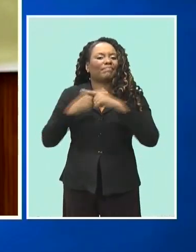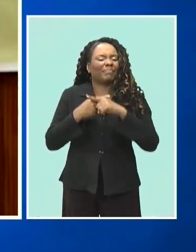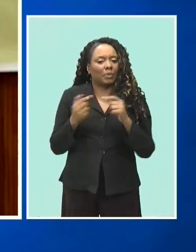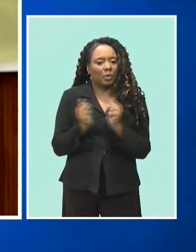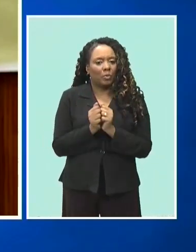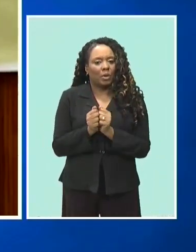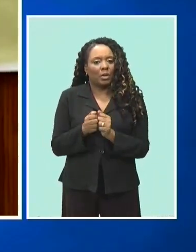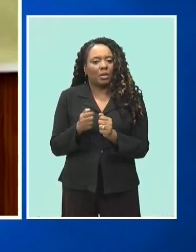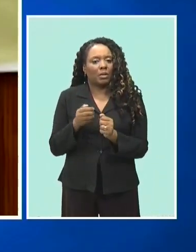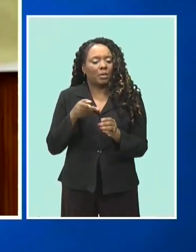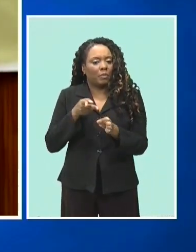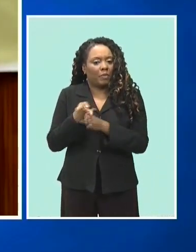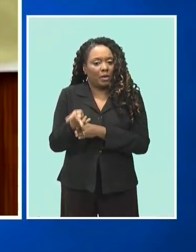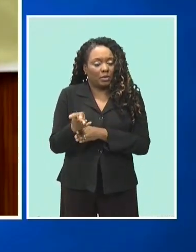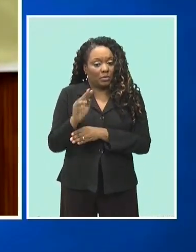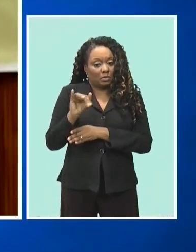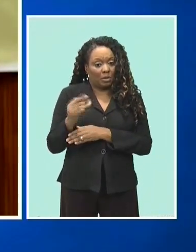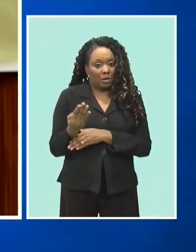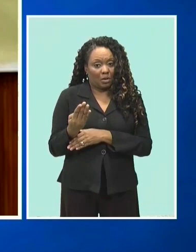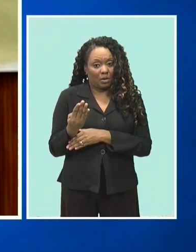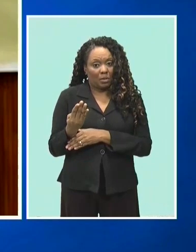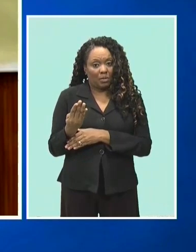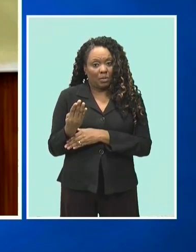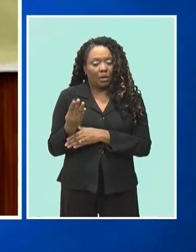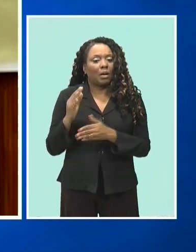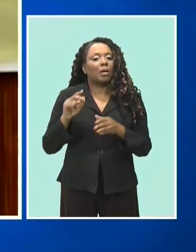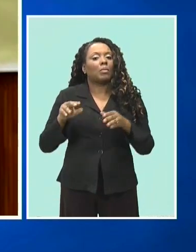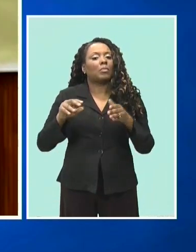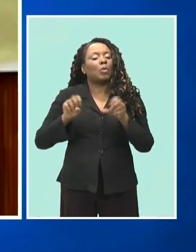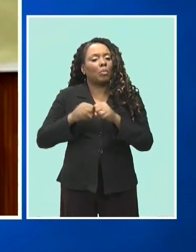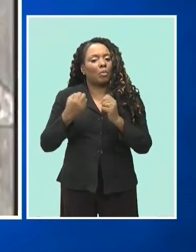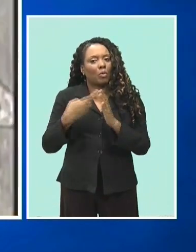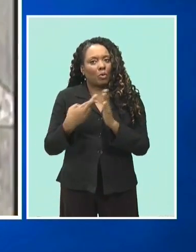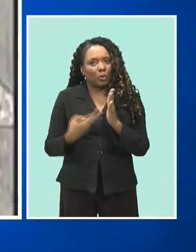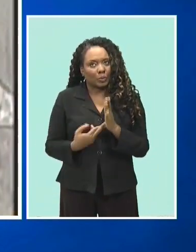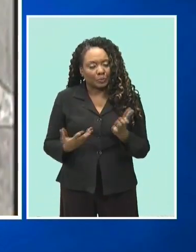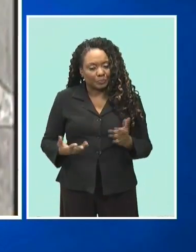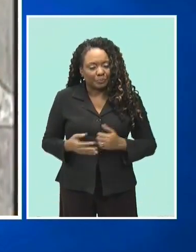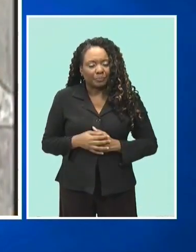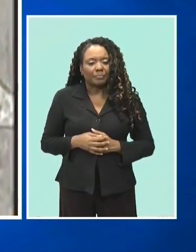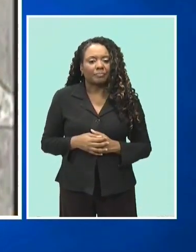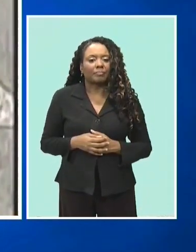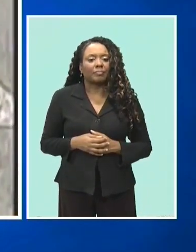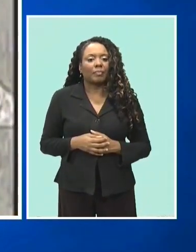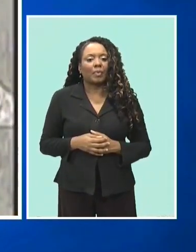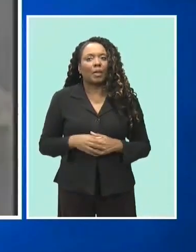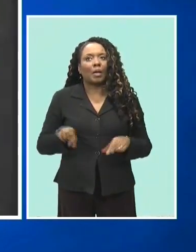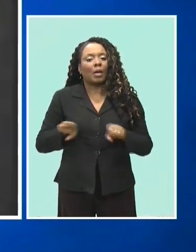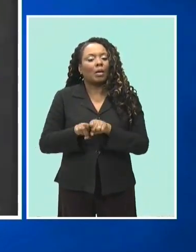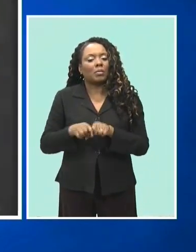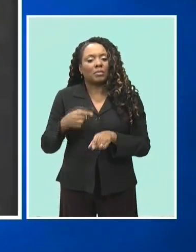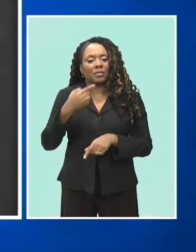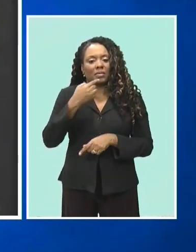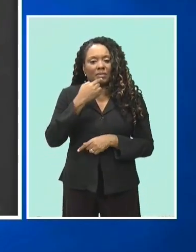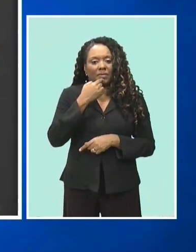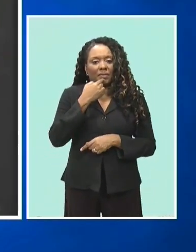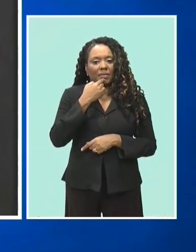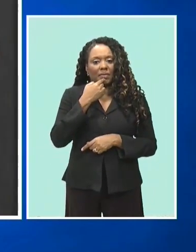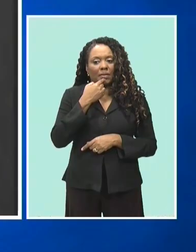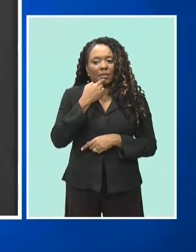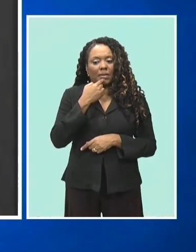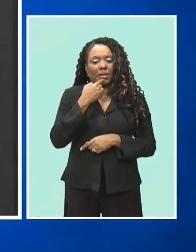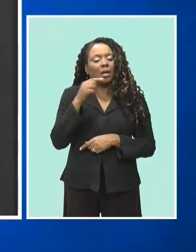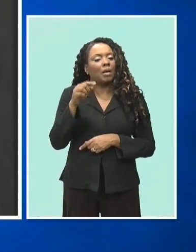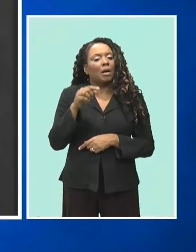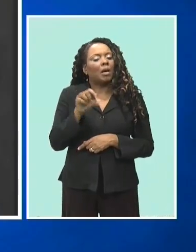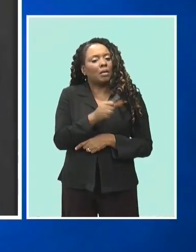profession contrary to Rule 1 of the Rules of Professional Conduct. Mr. Pirmel said one of the allegations outlined in the